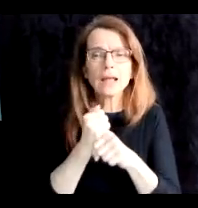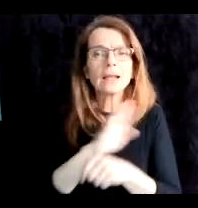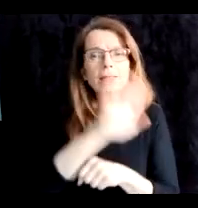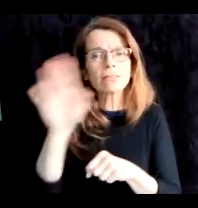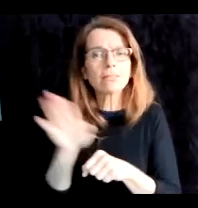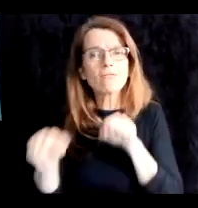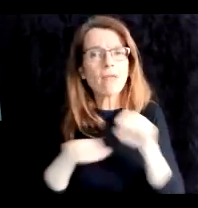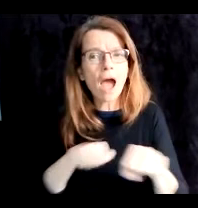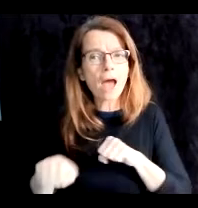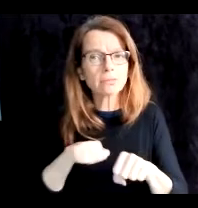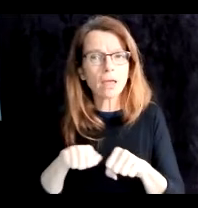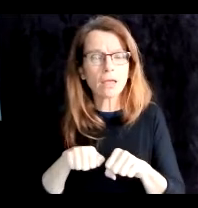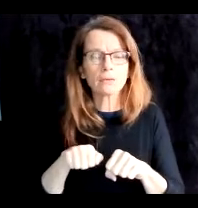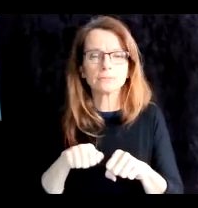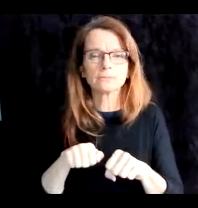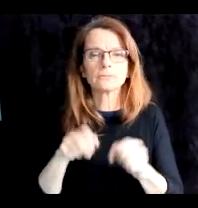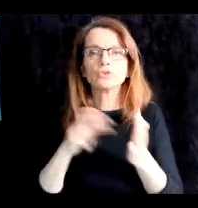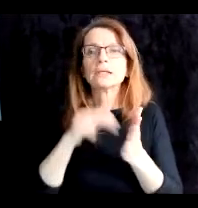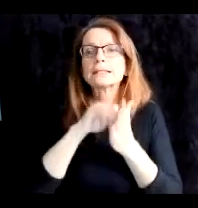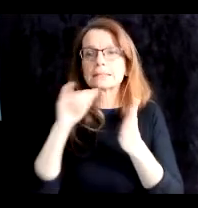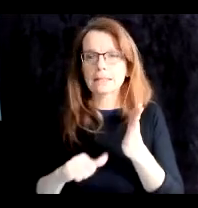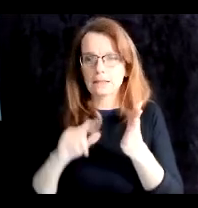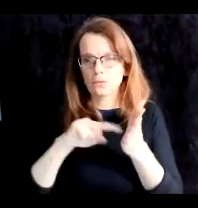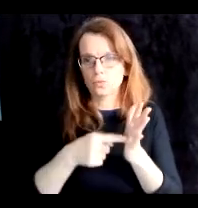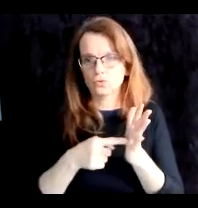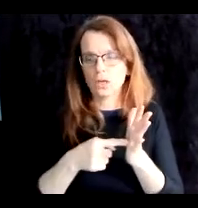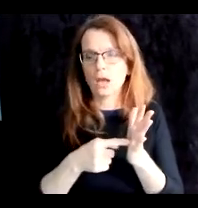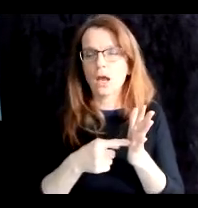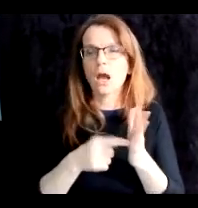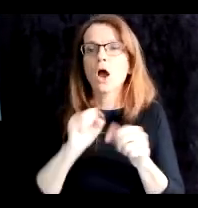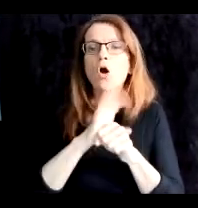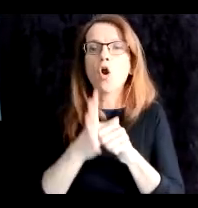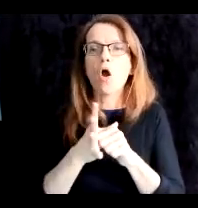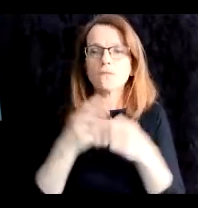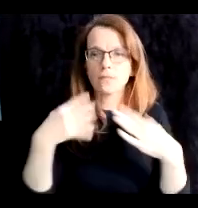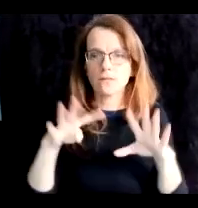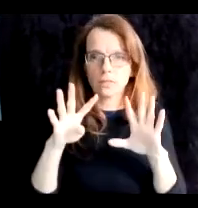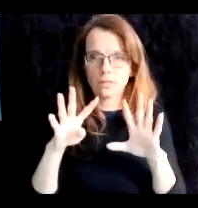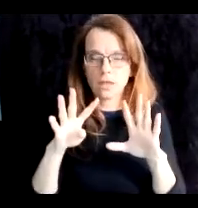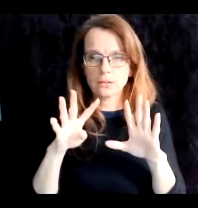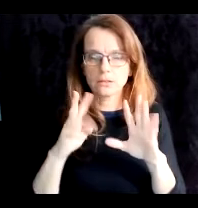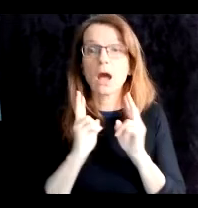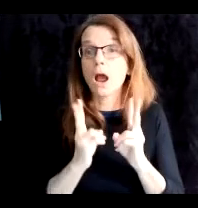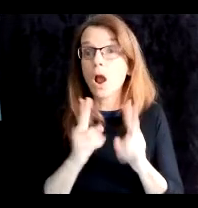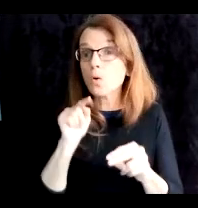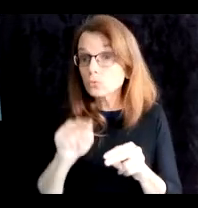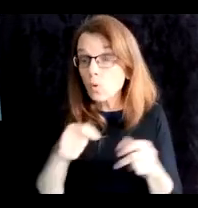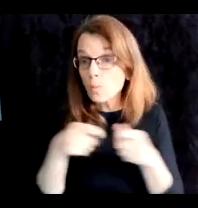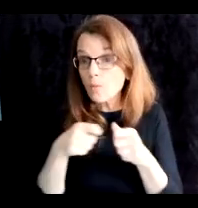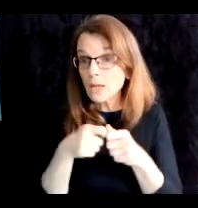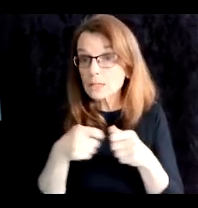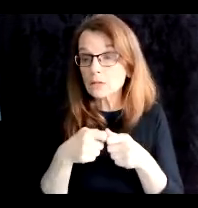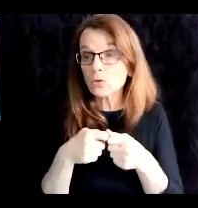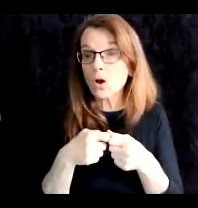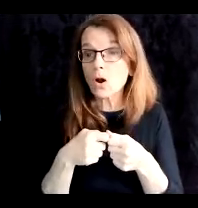about COVID-19 and the new normal. What this has to do with global citizenship? Well, very much. COVID-19, I said we are all